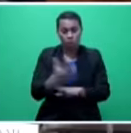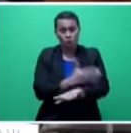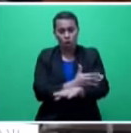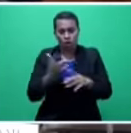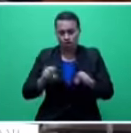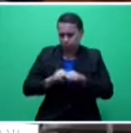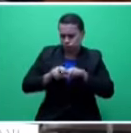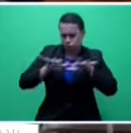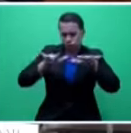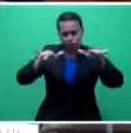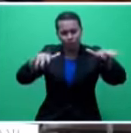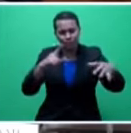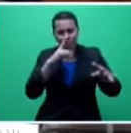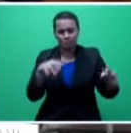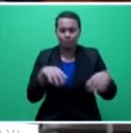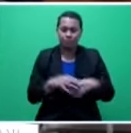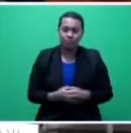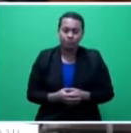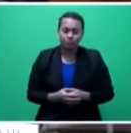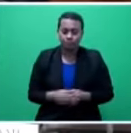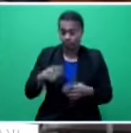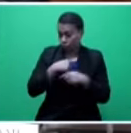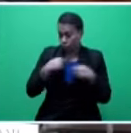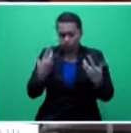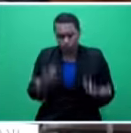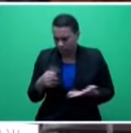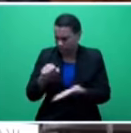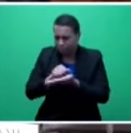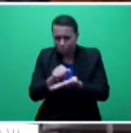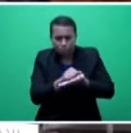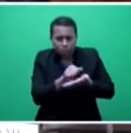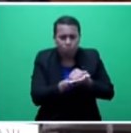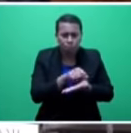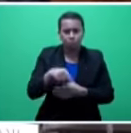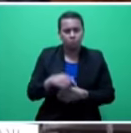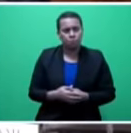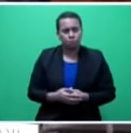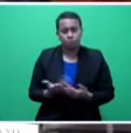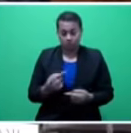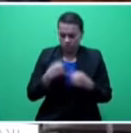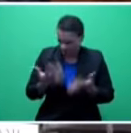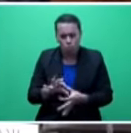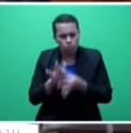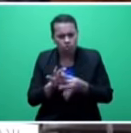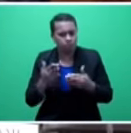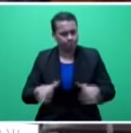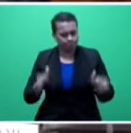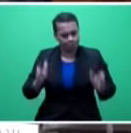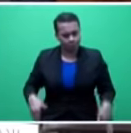However, we must try and maintain our bilateral and multilateral arrangements rather than trying to work it